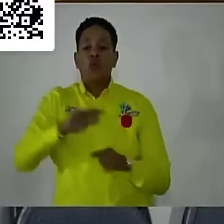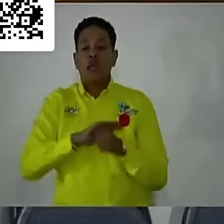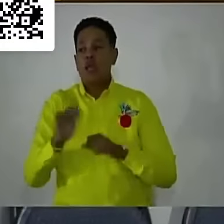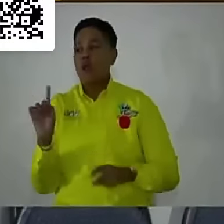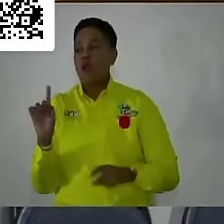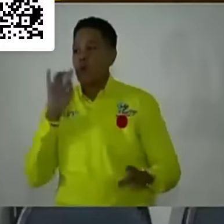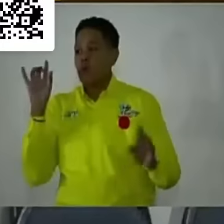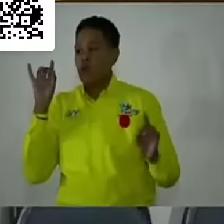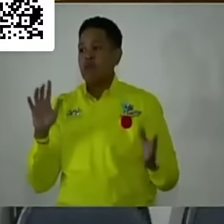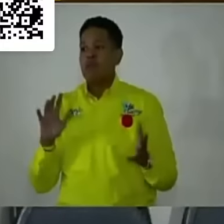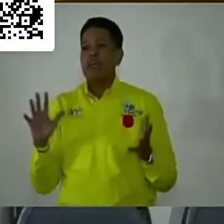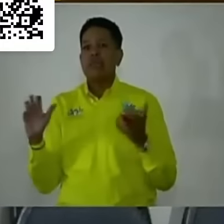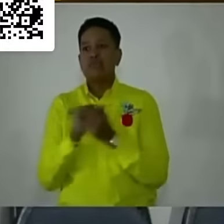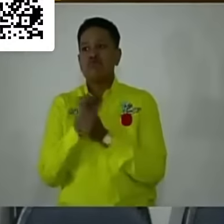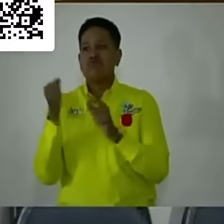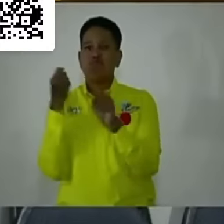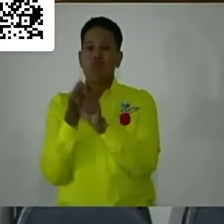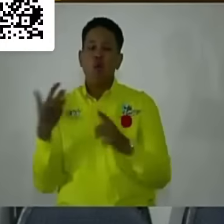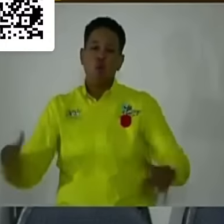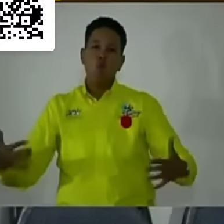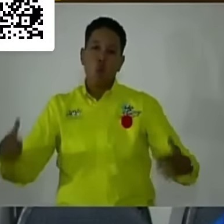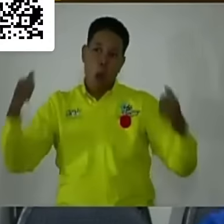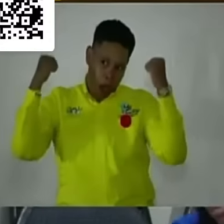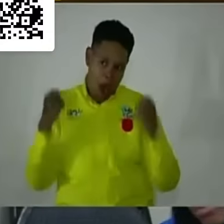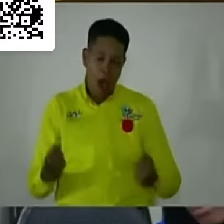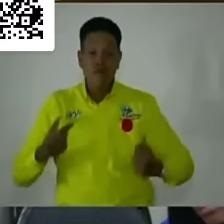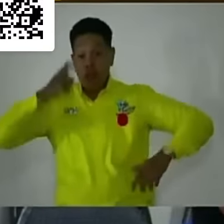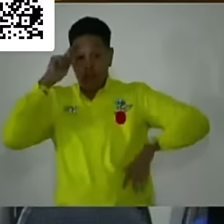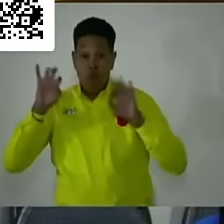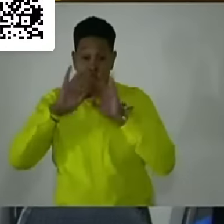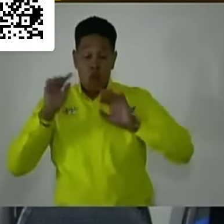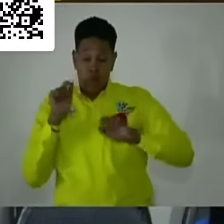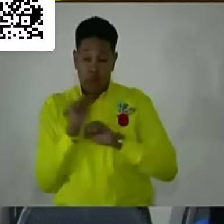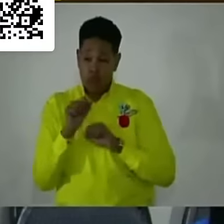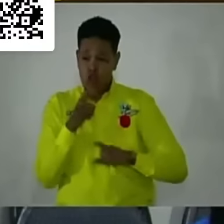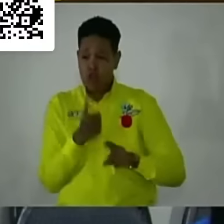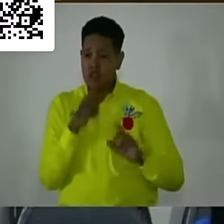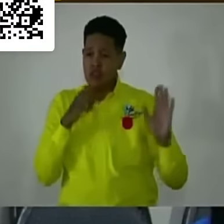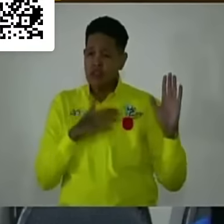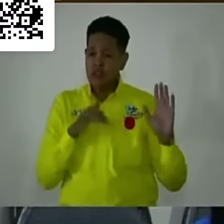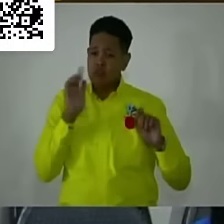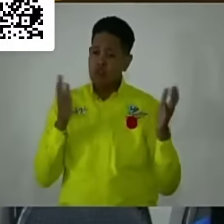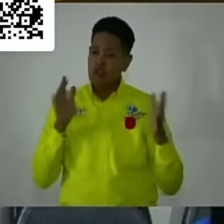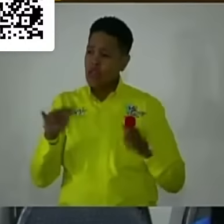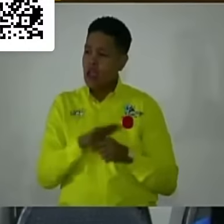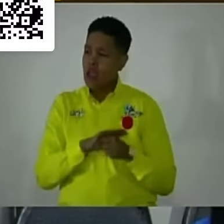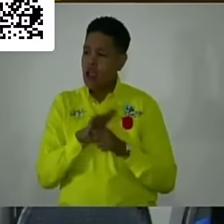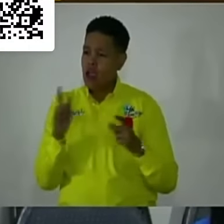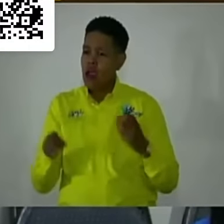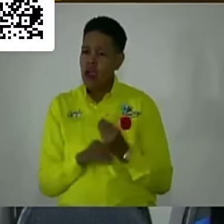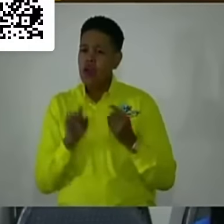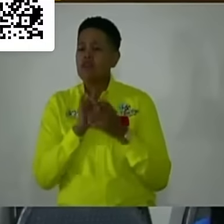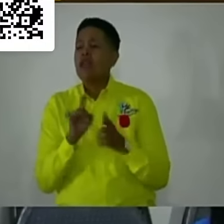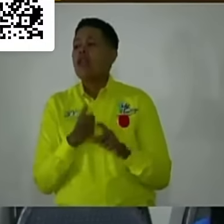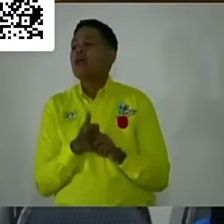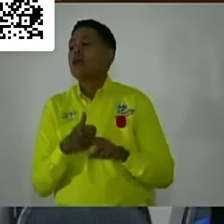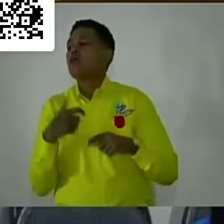the storm had the greatest impact. So I think it's important that we ensure that the citizens are served in that area. In terms of